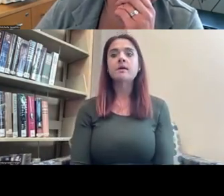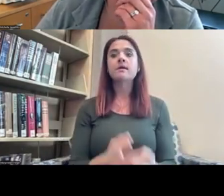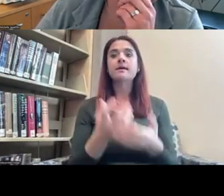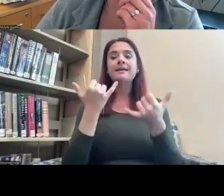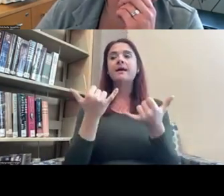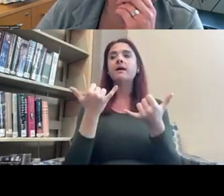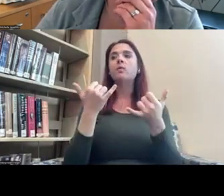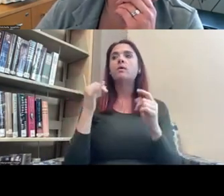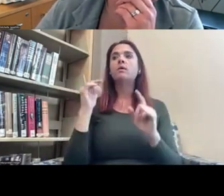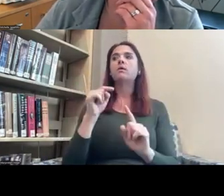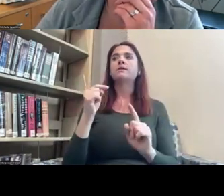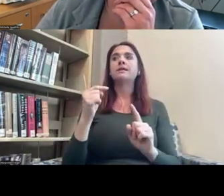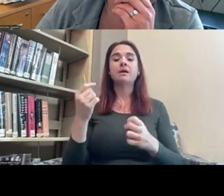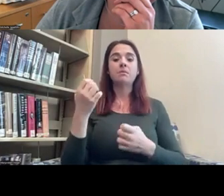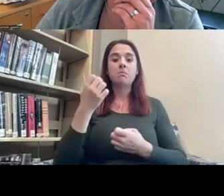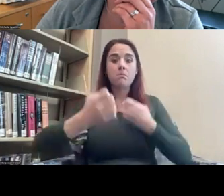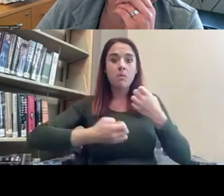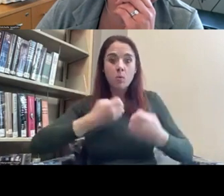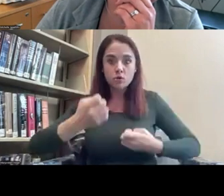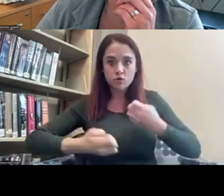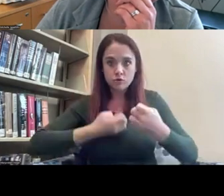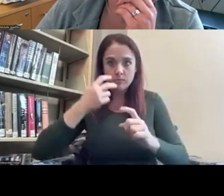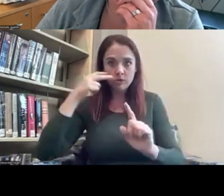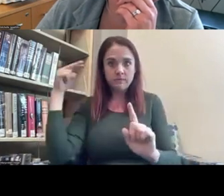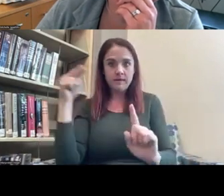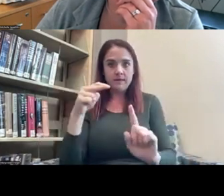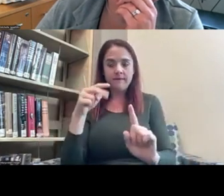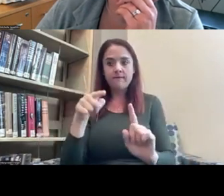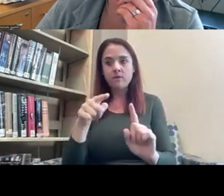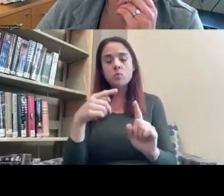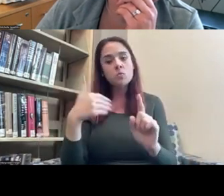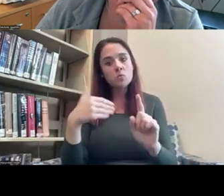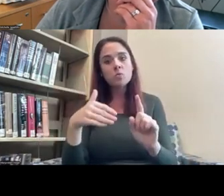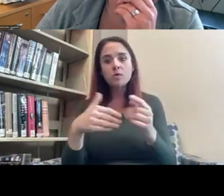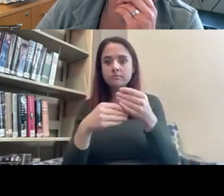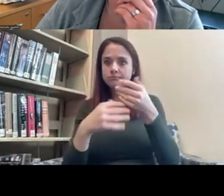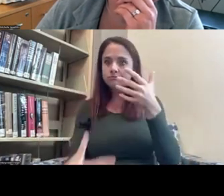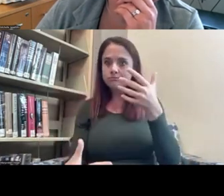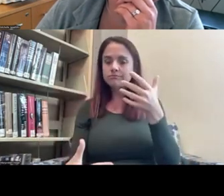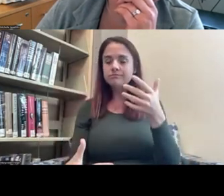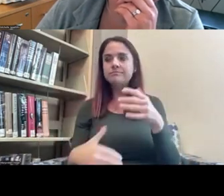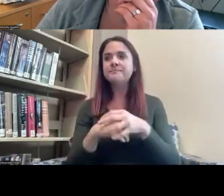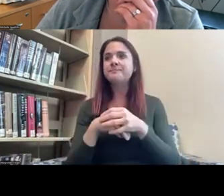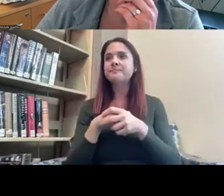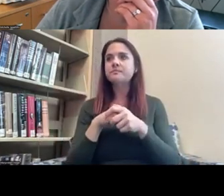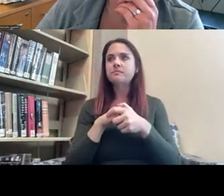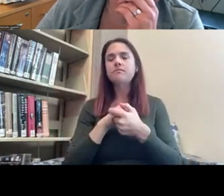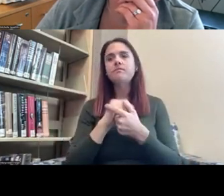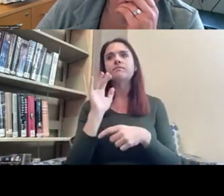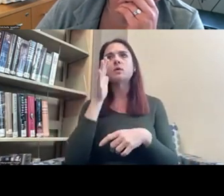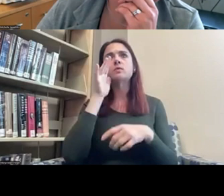emotional symptom perspective, there's actually quite a few. I'm going to start off with